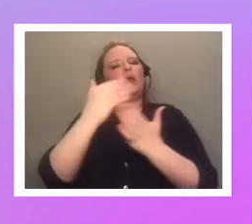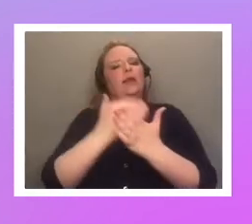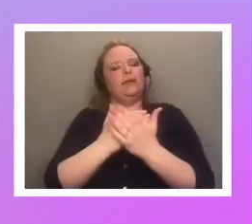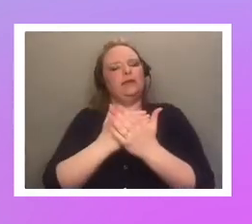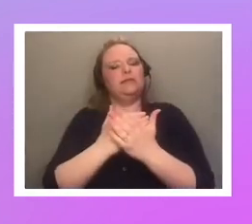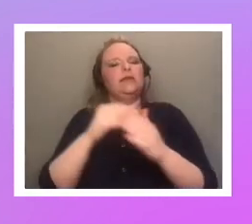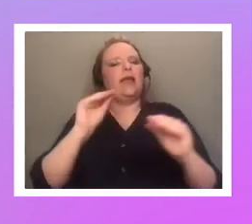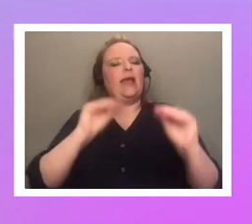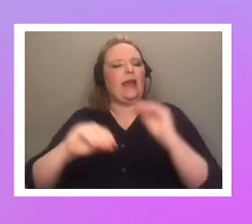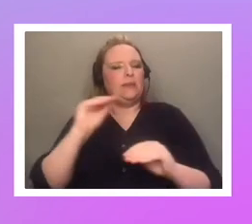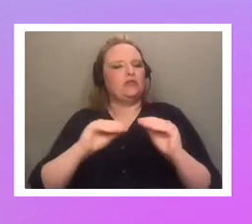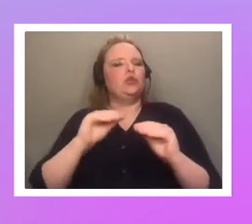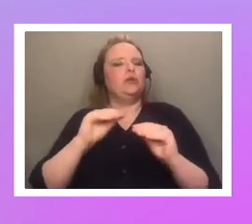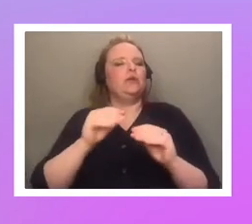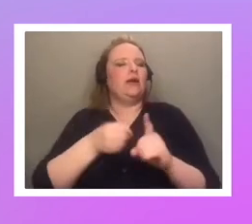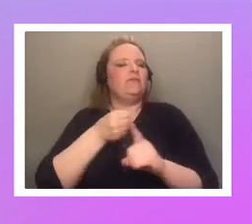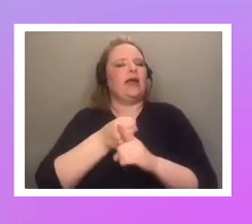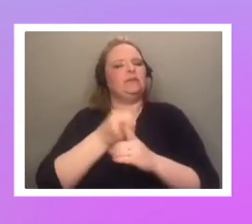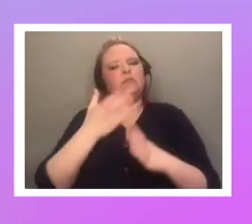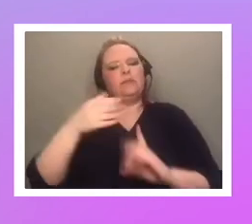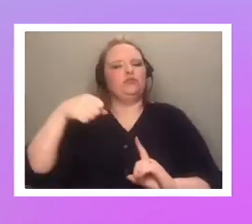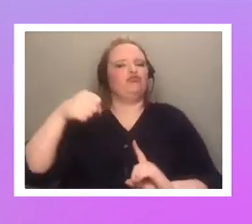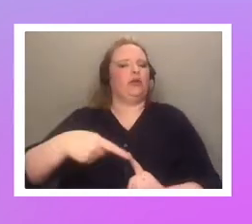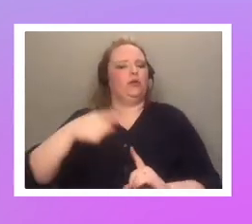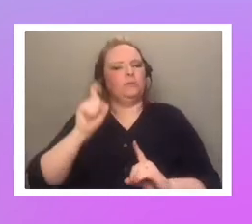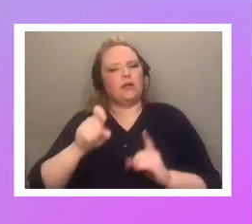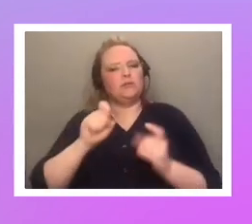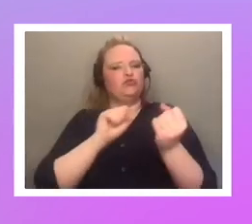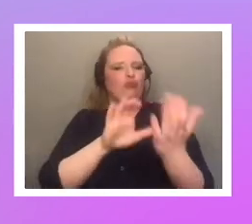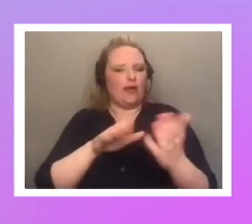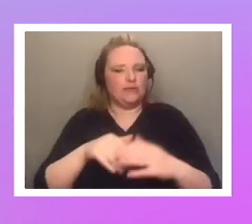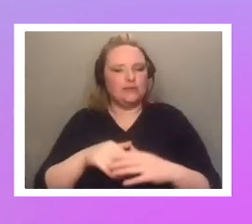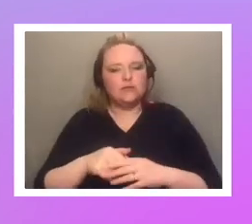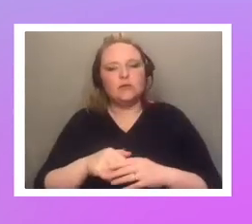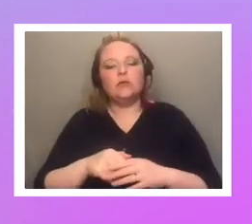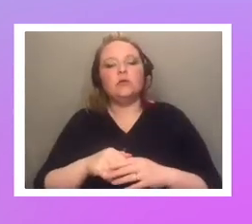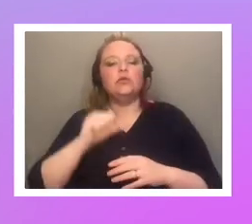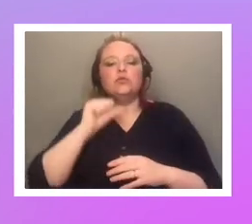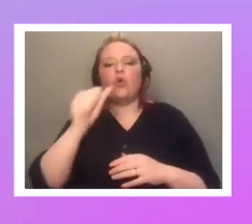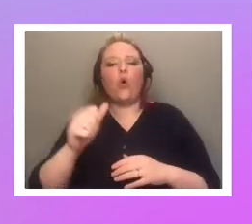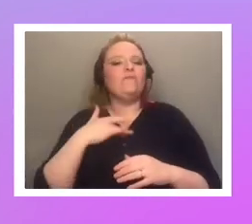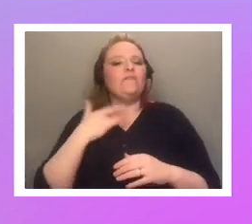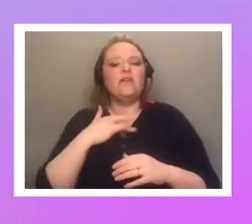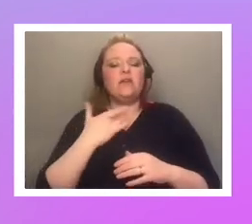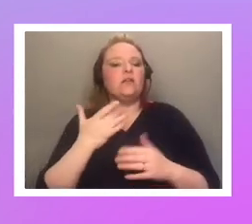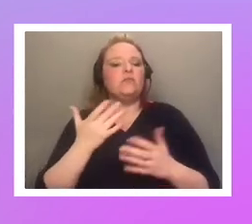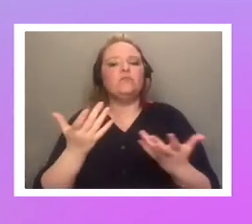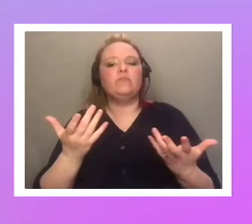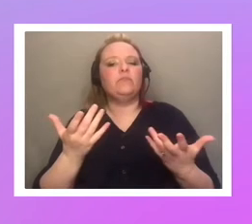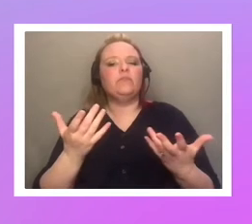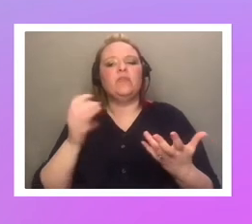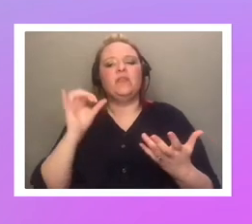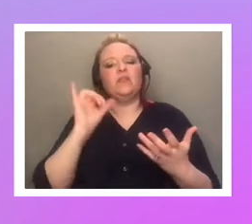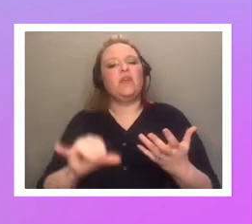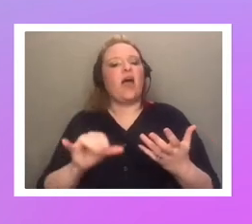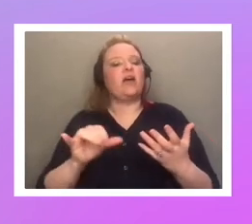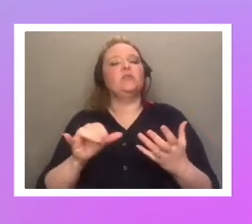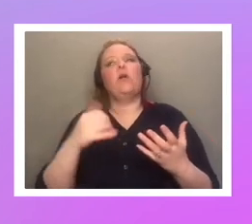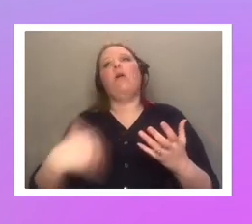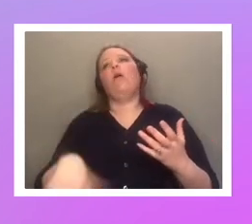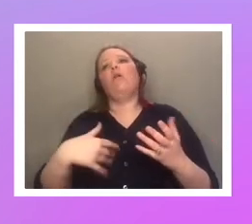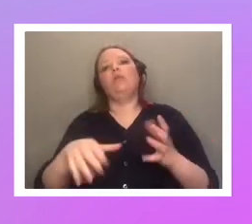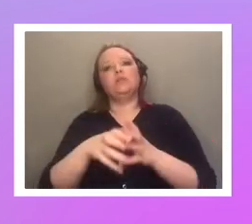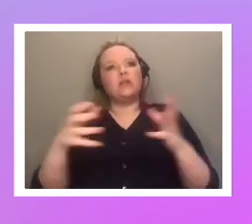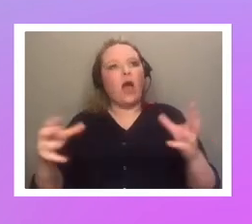of animation effects that might be triggering that you would need to address. So don't take this as a thing that's like, oh, there's a ton more work to